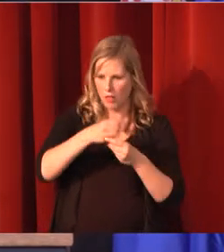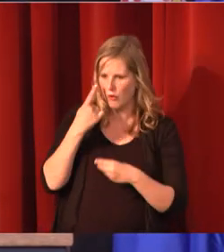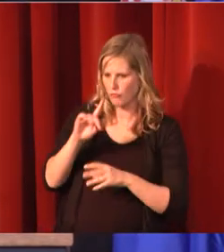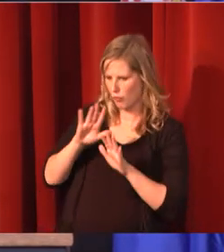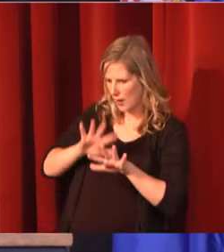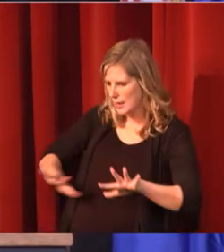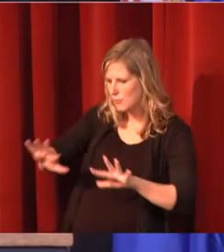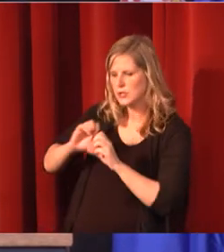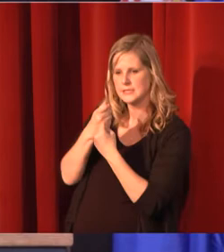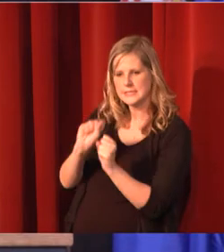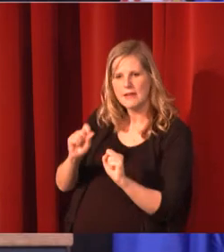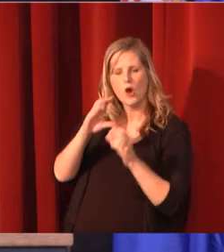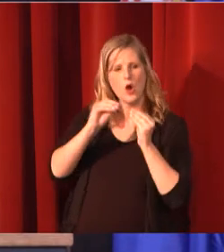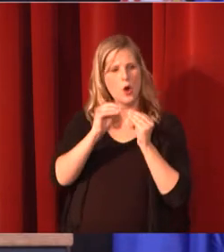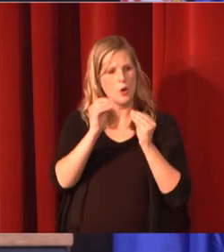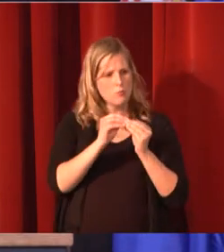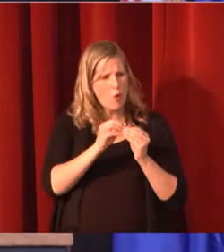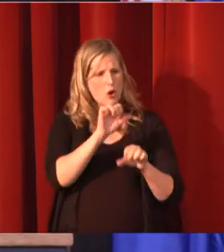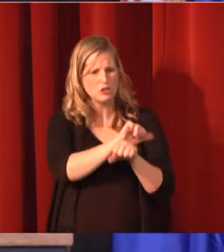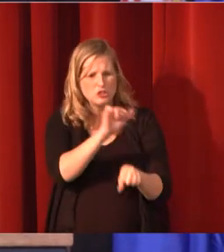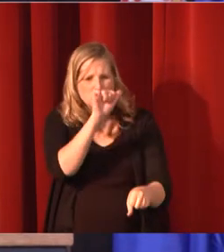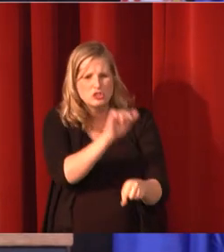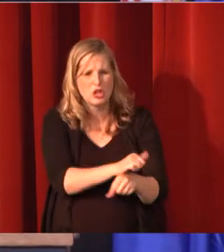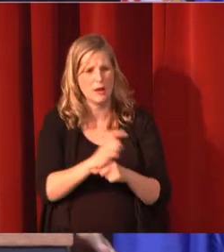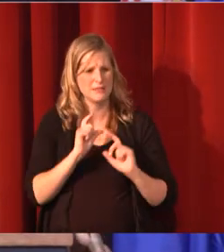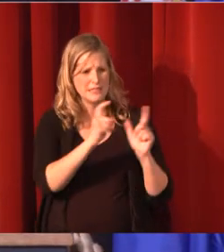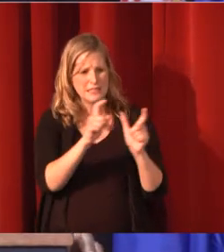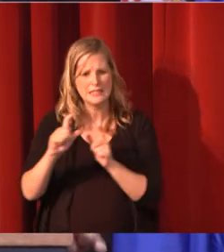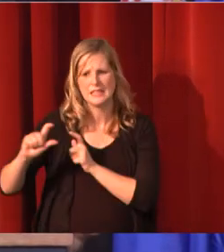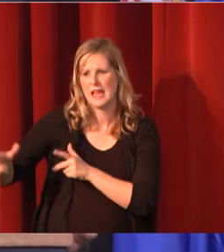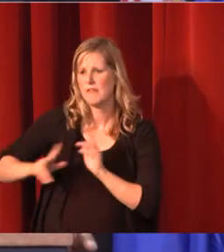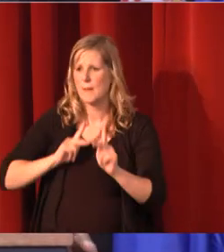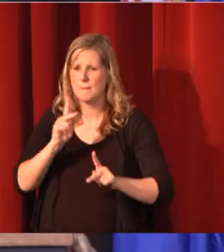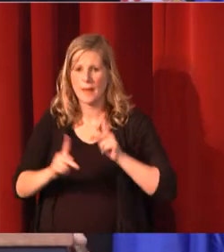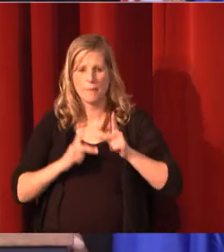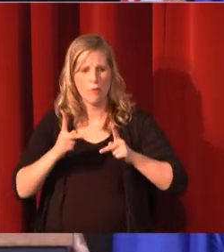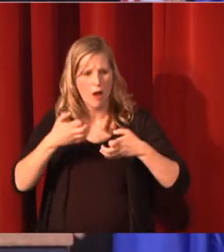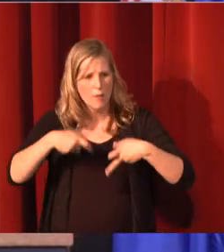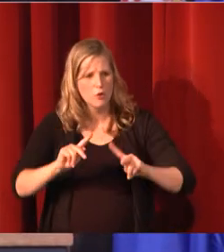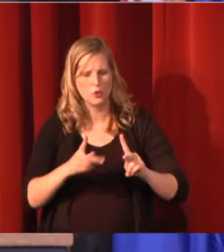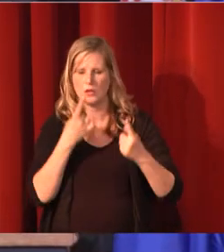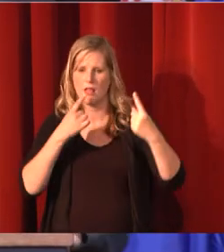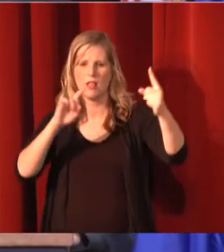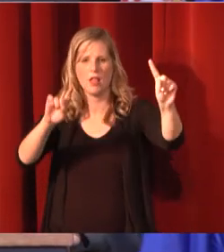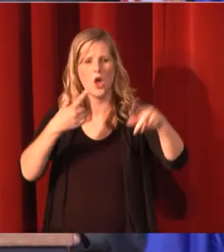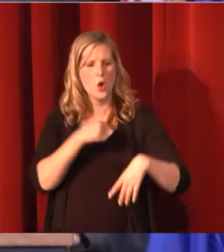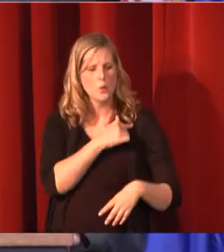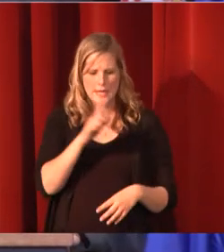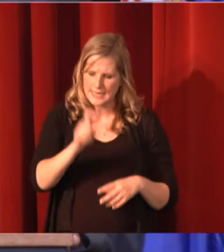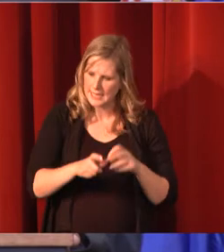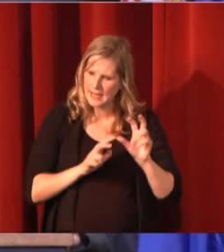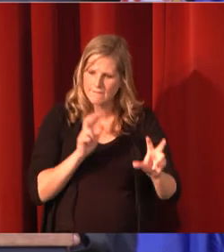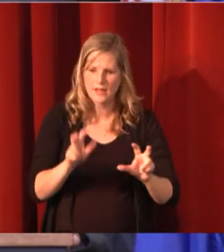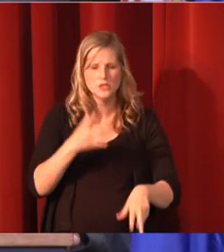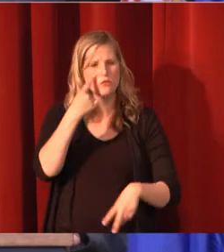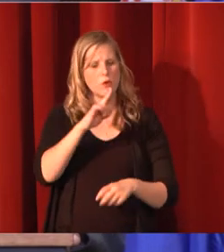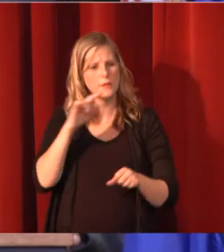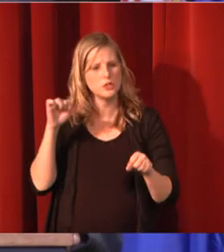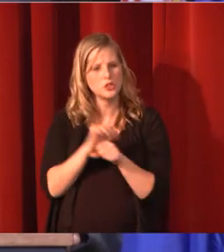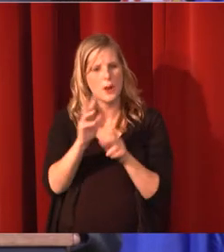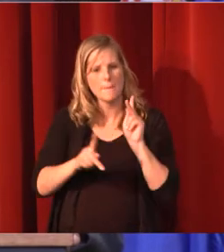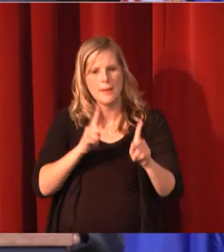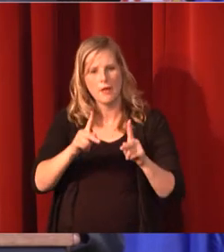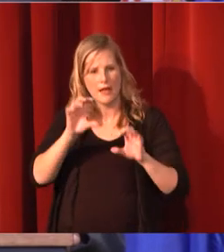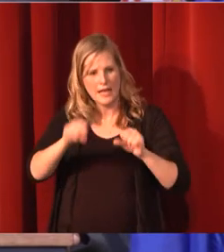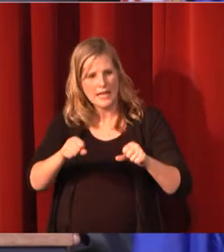living wage curve latter jobs that give our neighbors a chance to get ahead we'll need to invest to ensure people can get